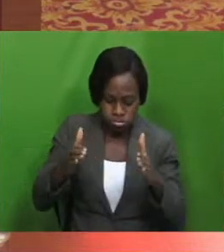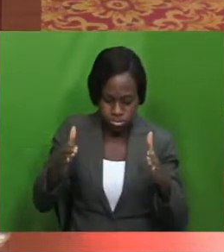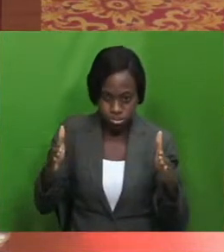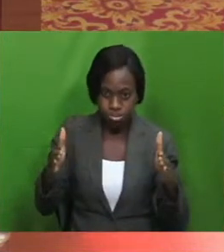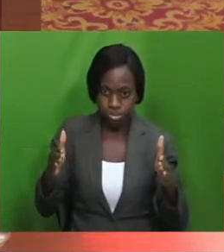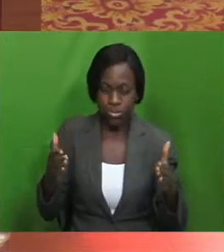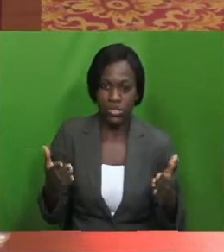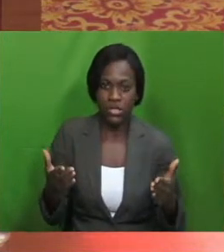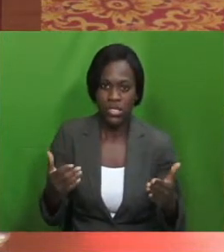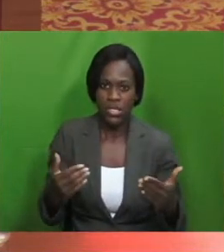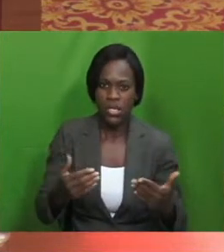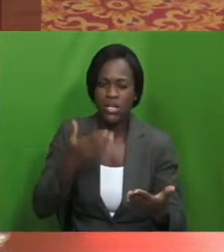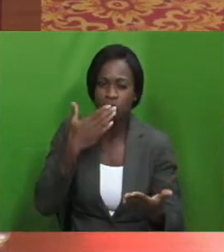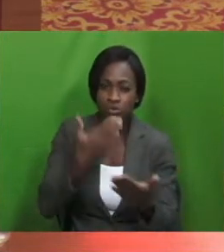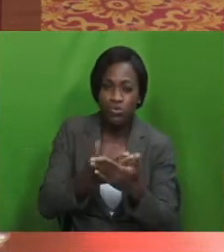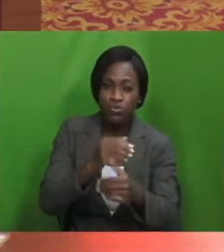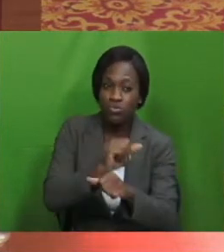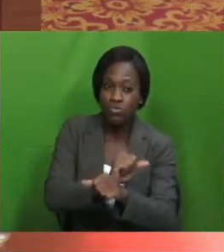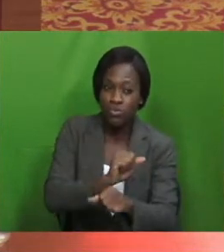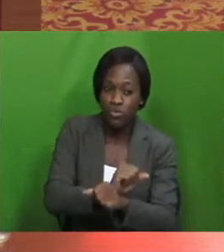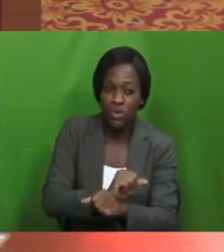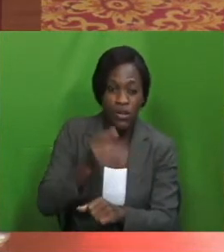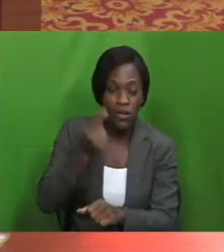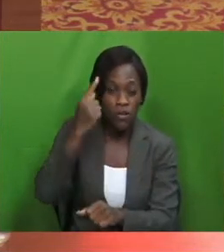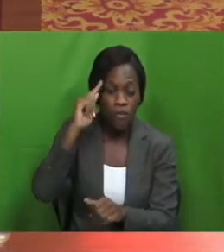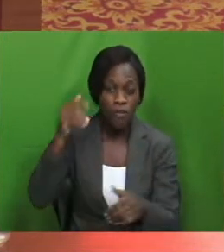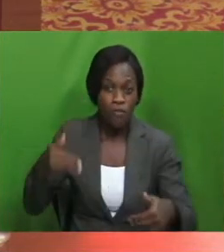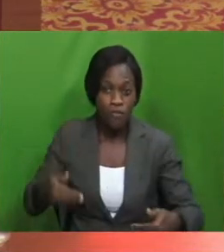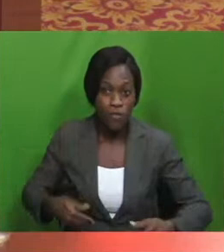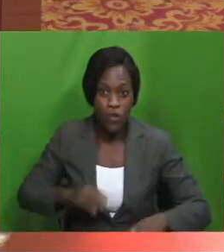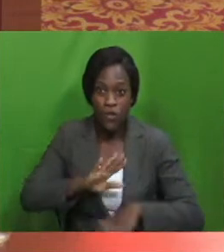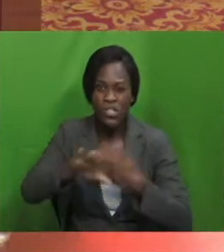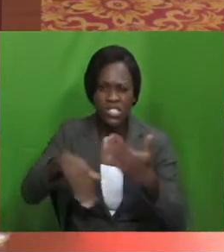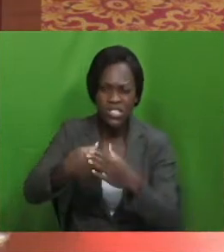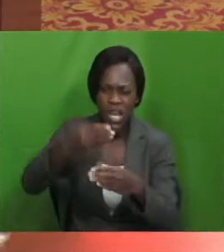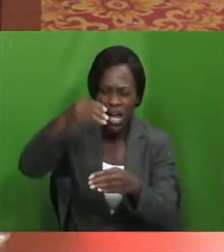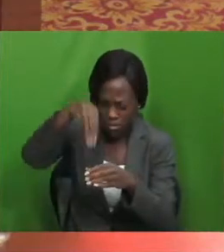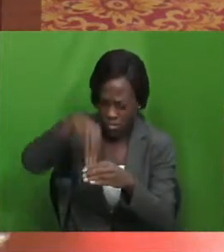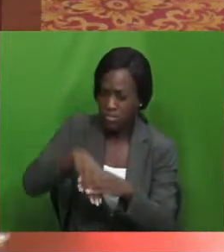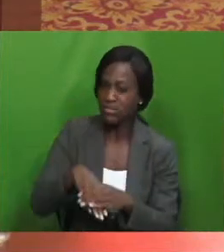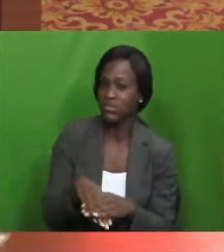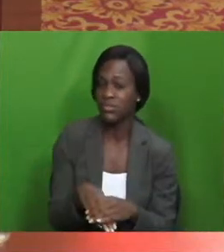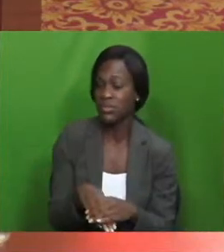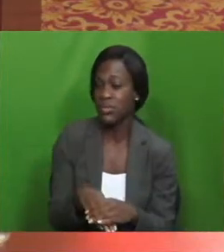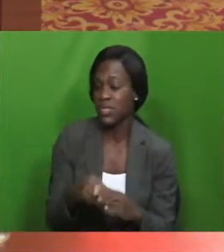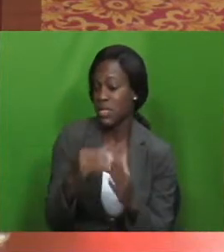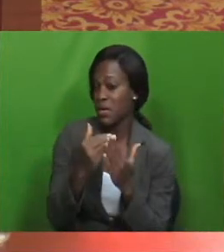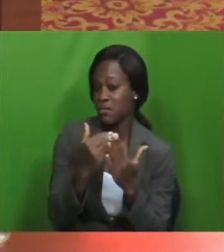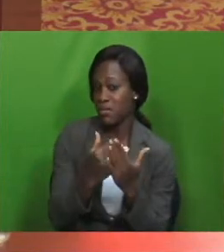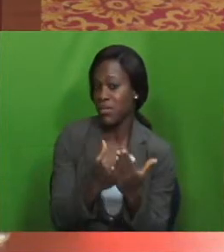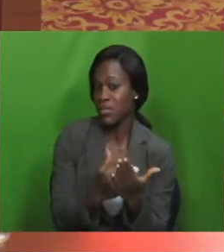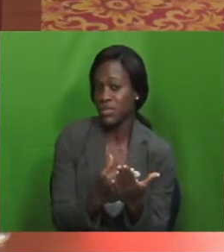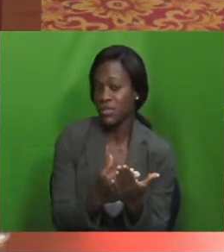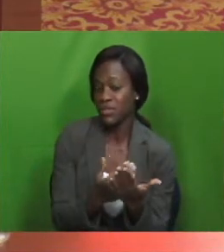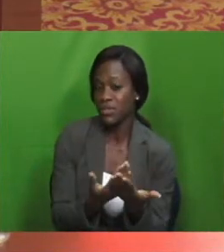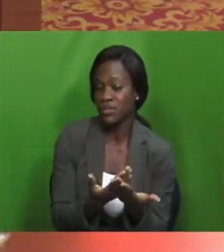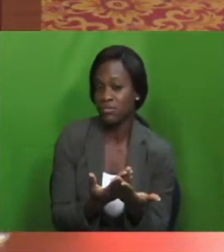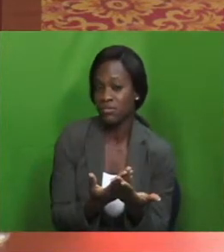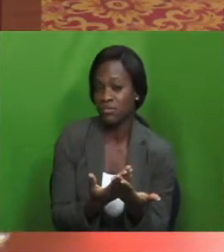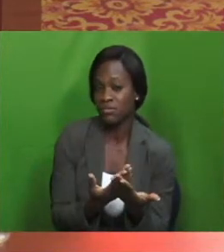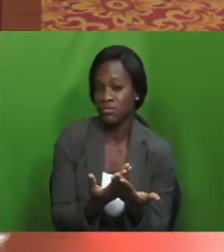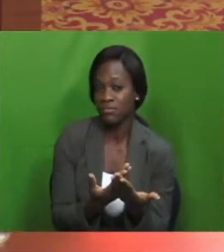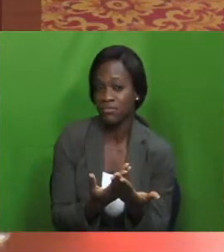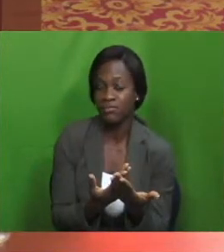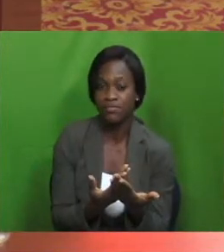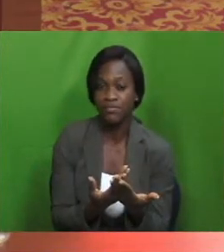of sustainable jobs, especially for the youths, are all contained in the mid-year review. So we can refer us to the paragraphs that I've